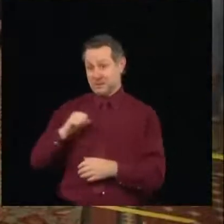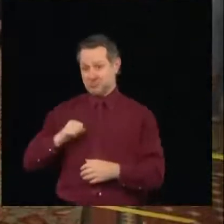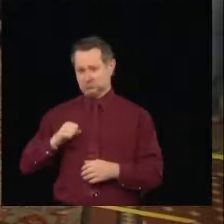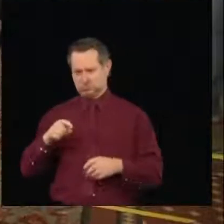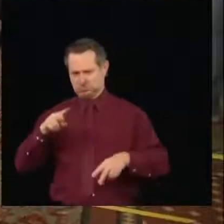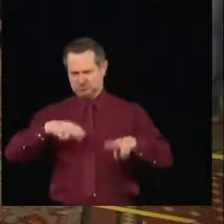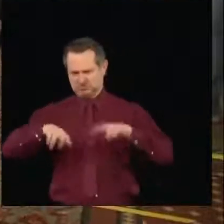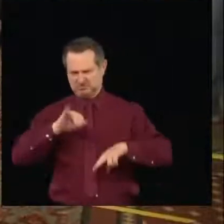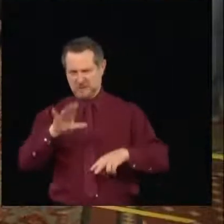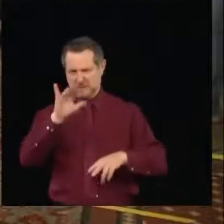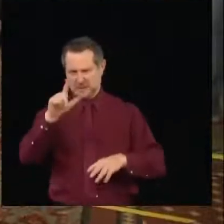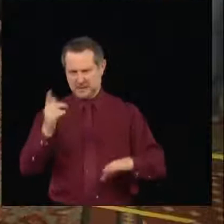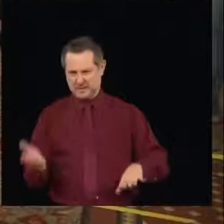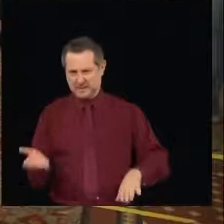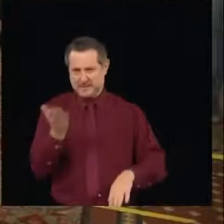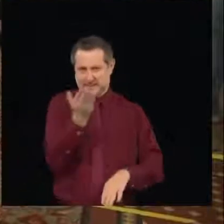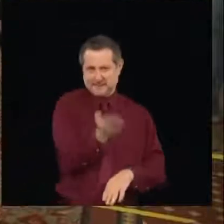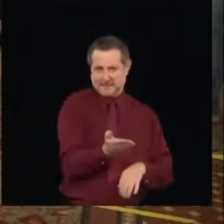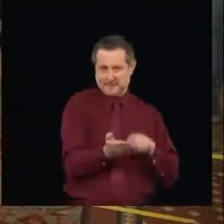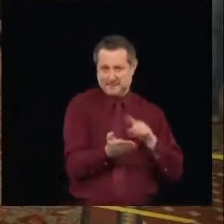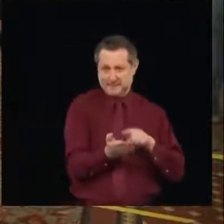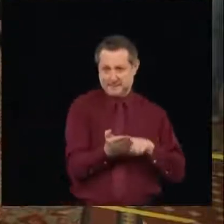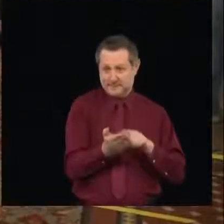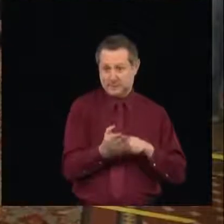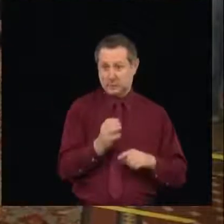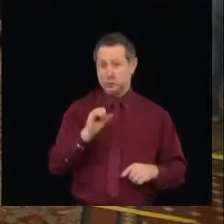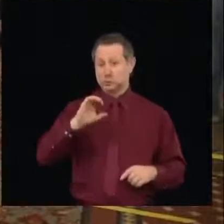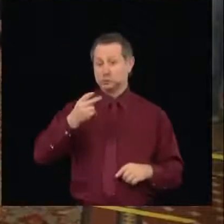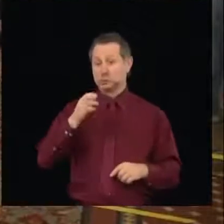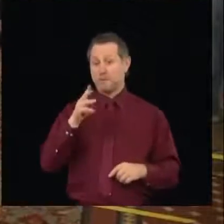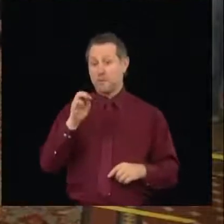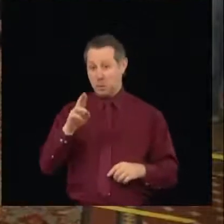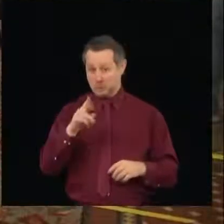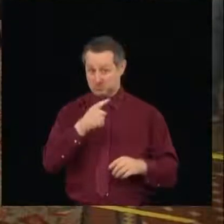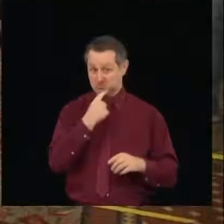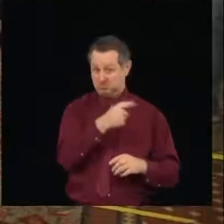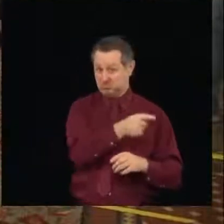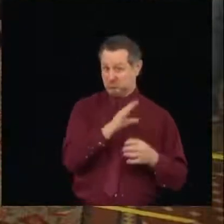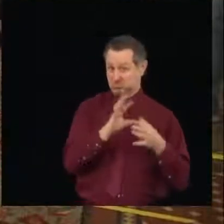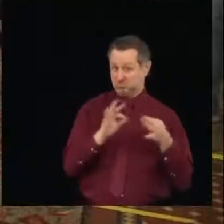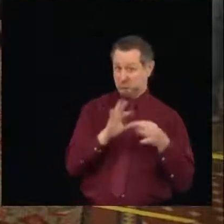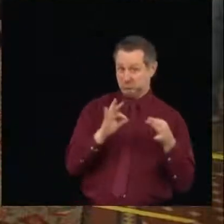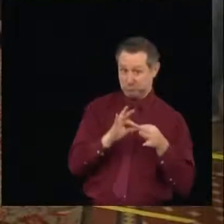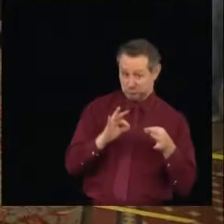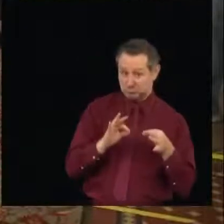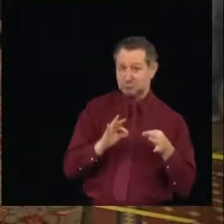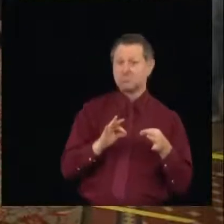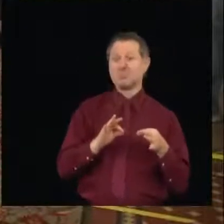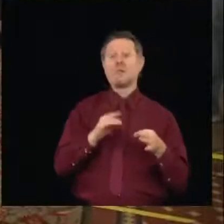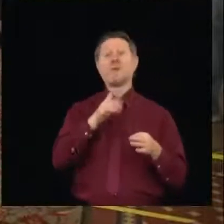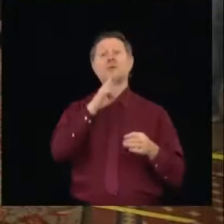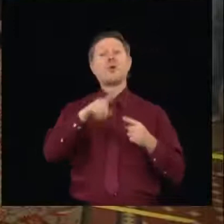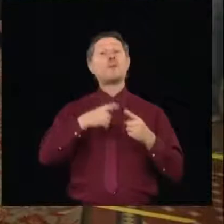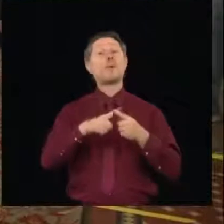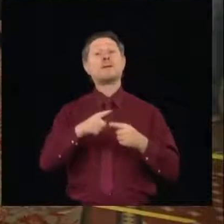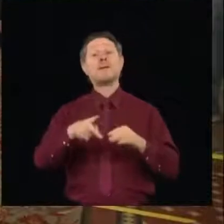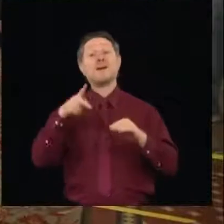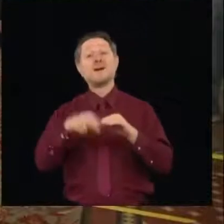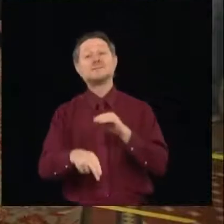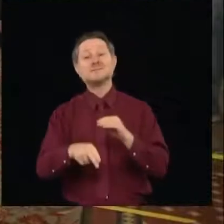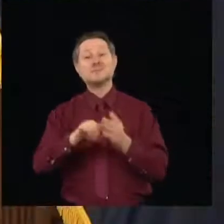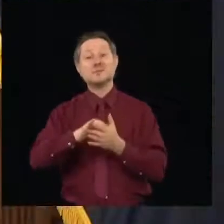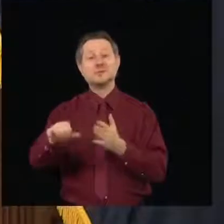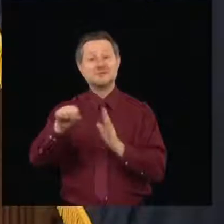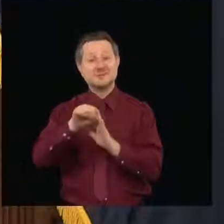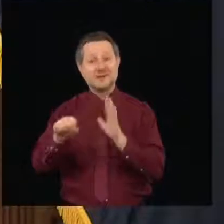spoken to Senator Schumer about the bill, and has he said it can pass before you have to make those cuts to the state spending? Yes,